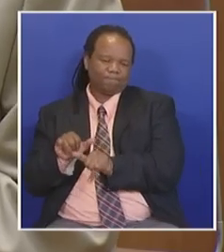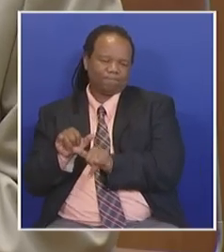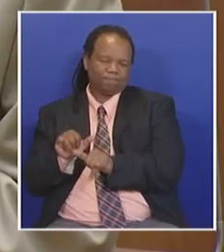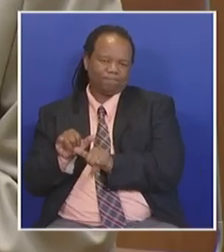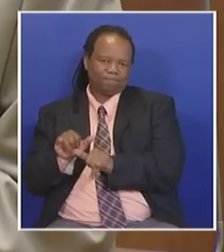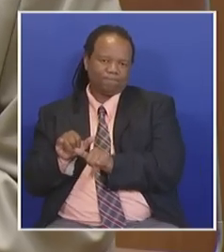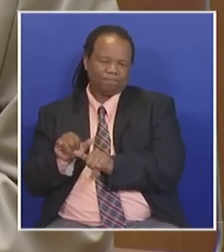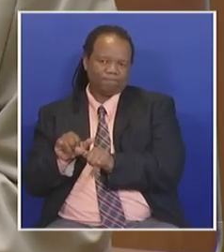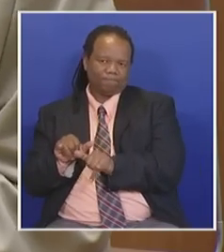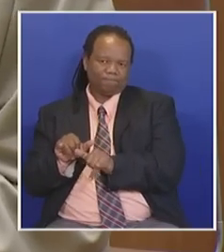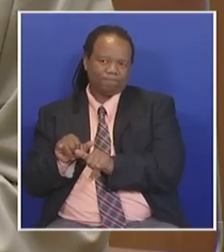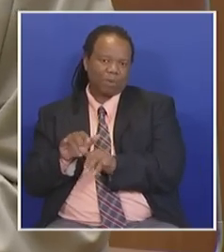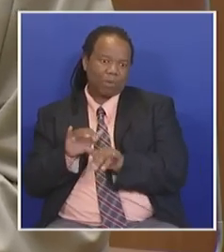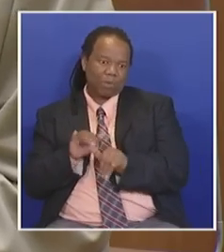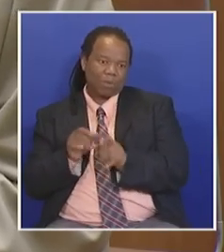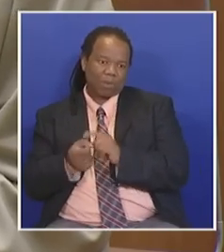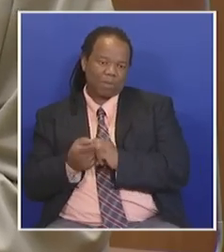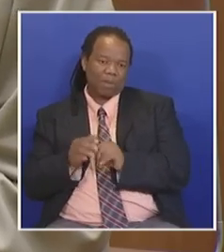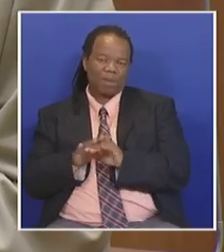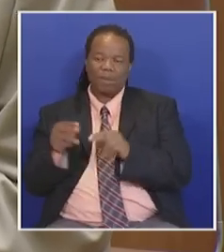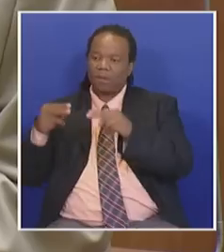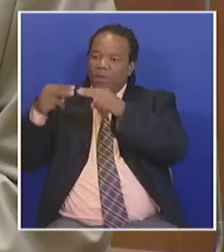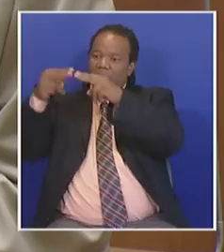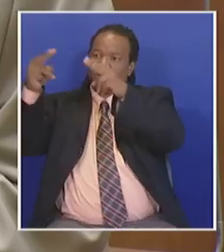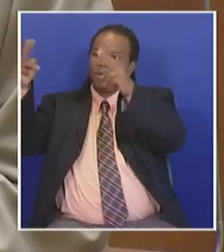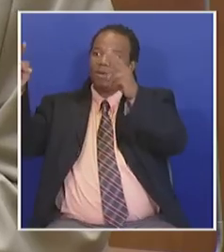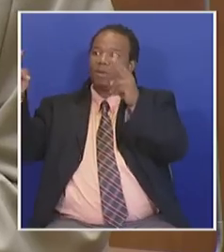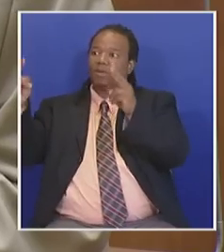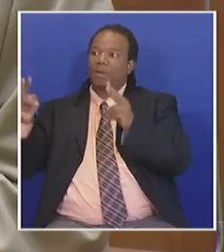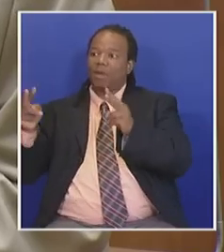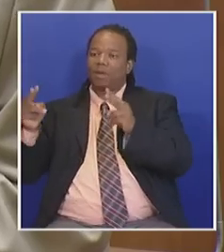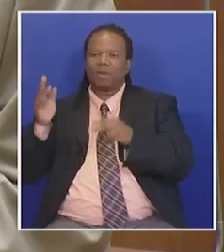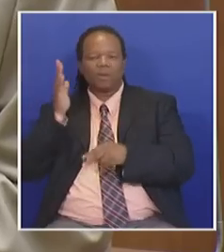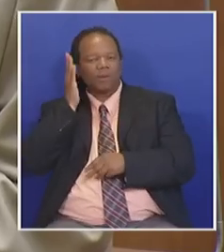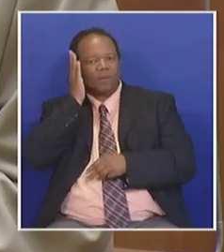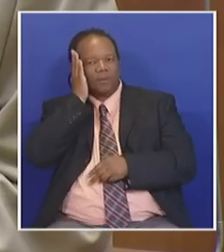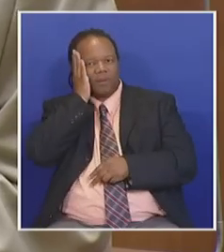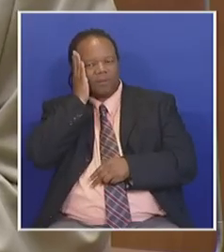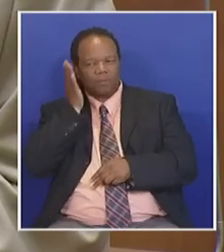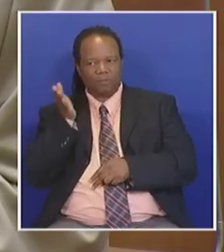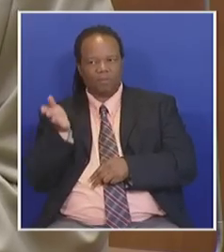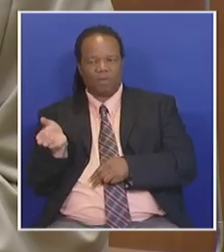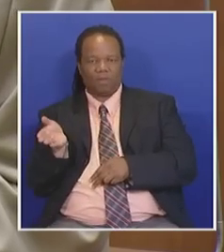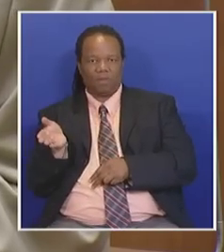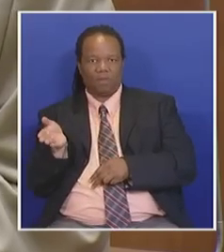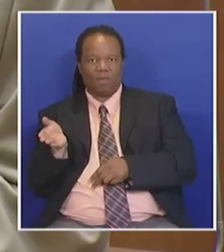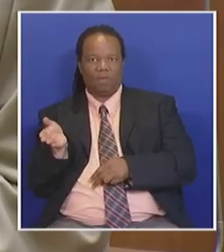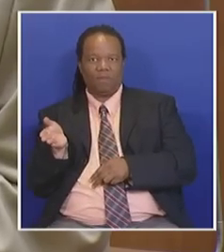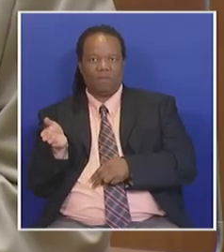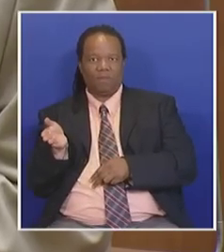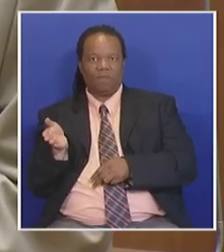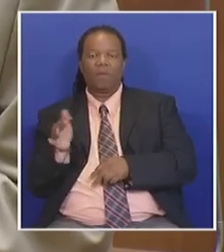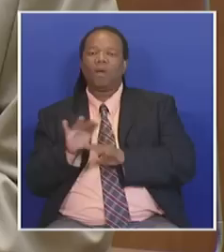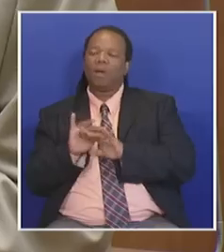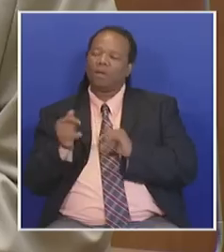worked. Sleeping in a tent that has been erected by the mining company, and therefore sends our